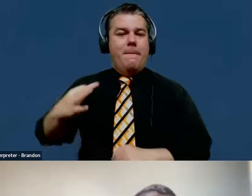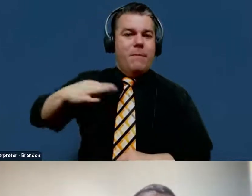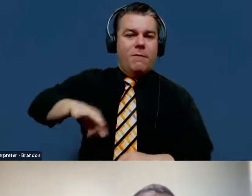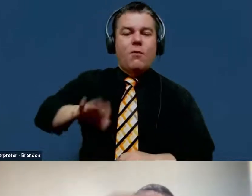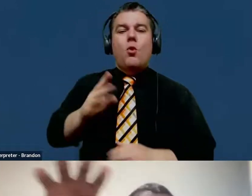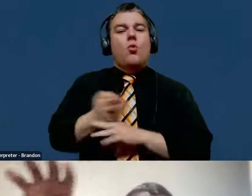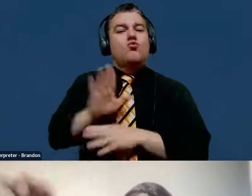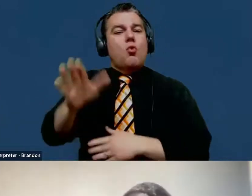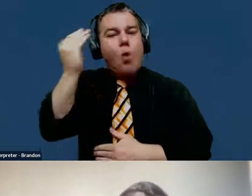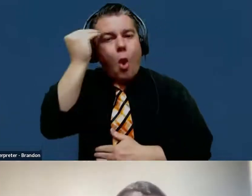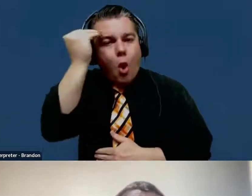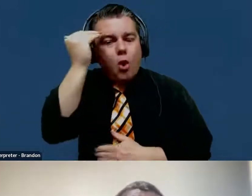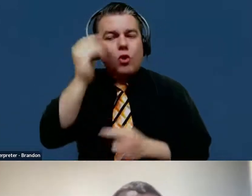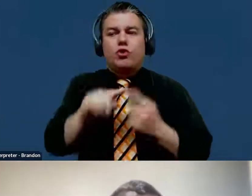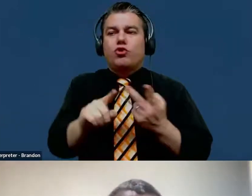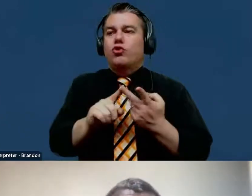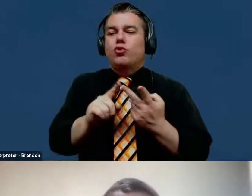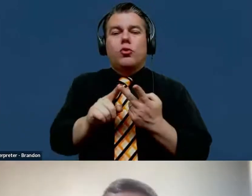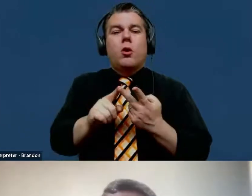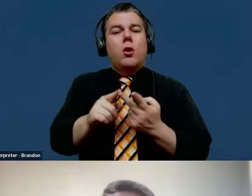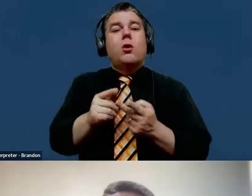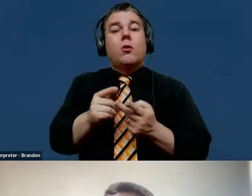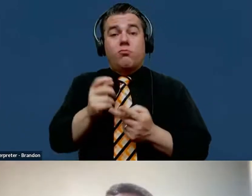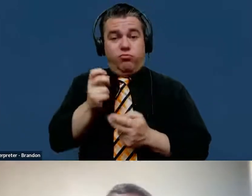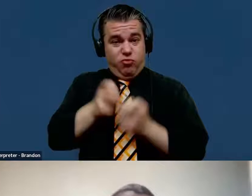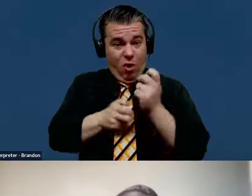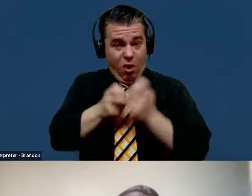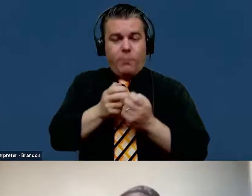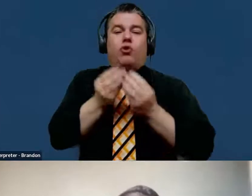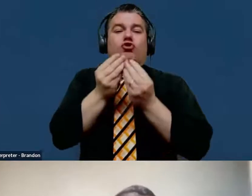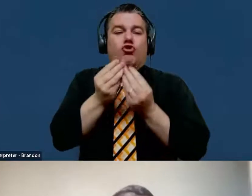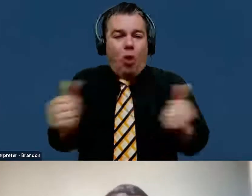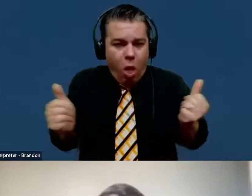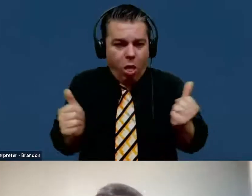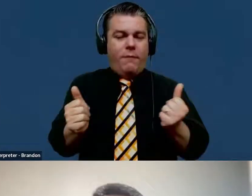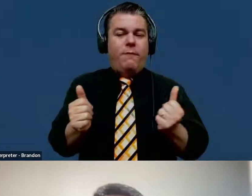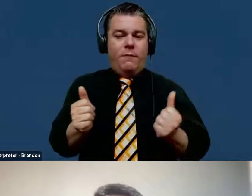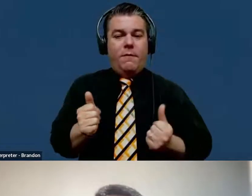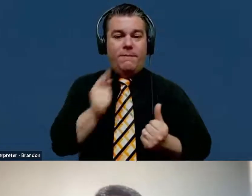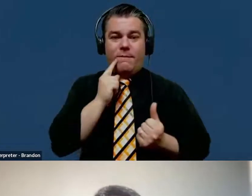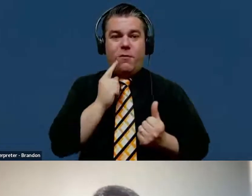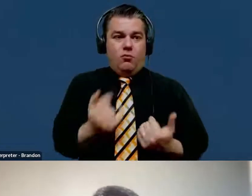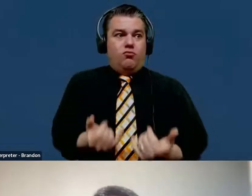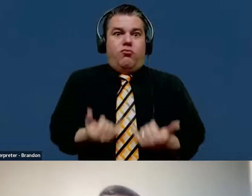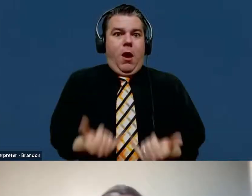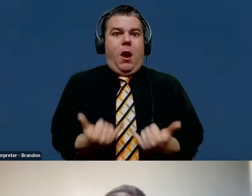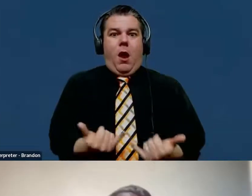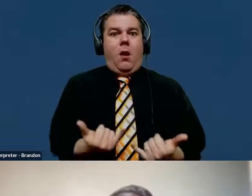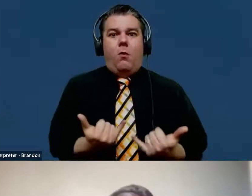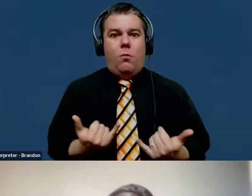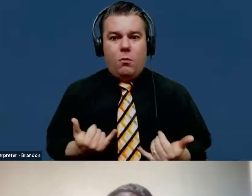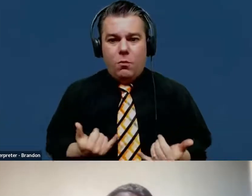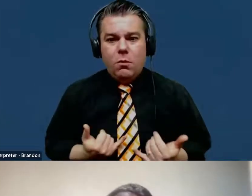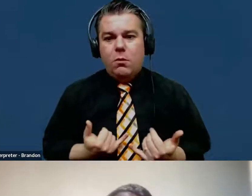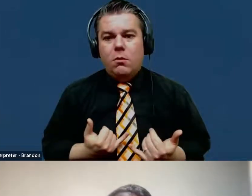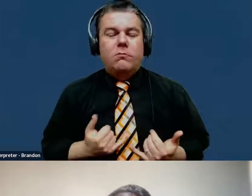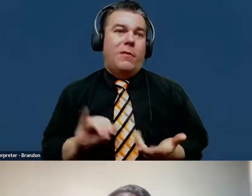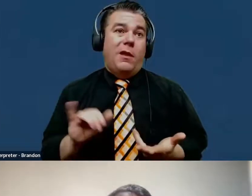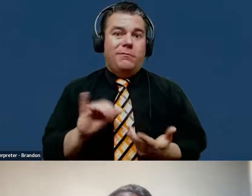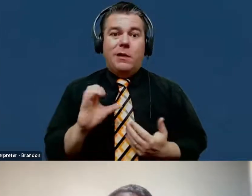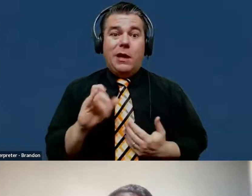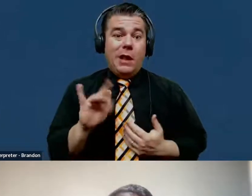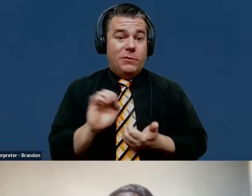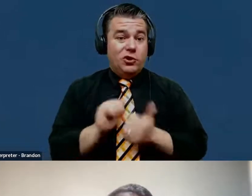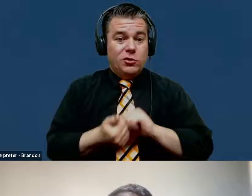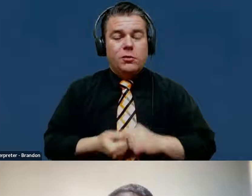knowledge and solve a practical problem of this our time, like this climate change things.